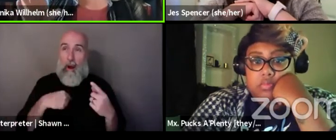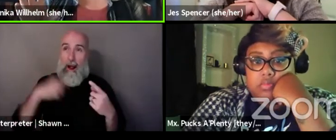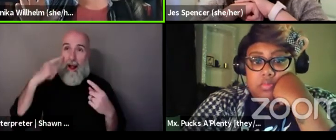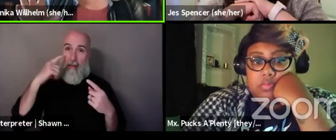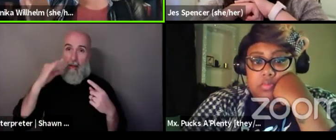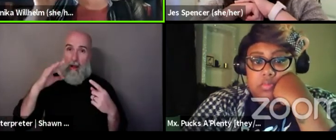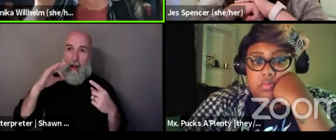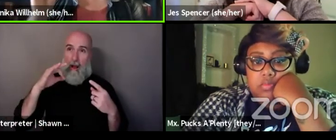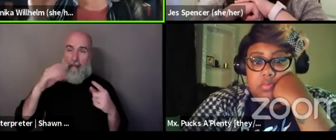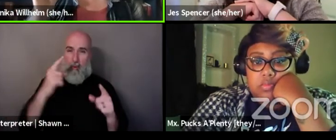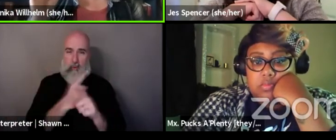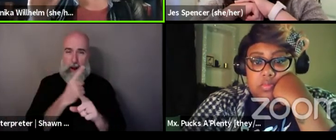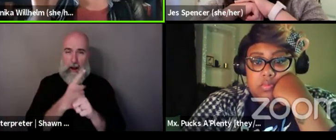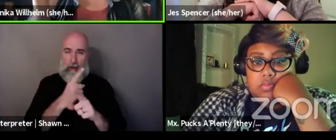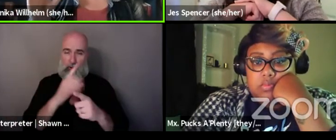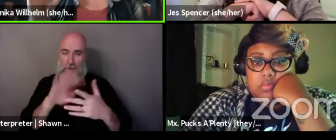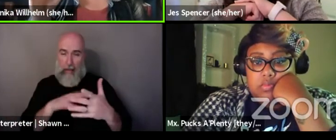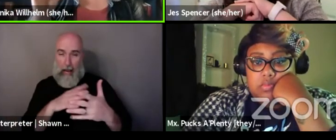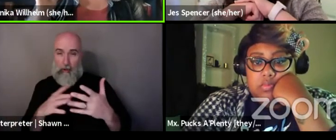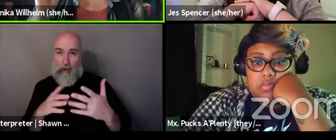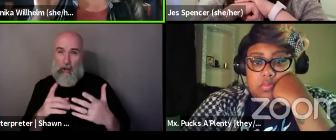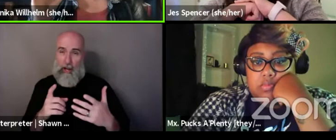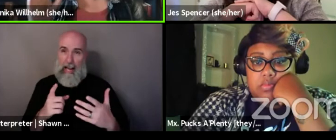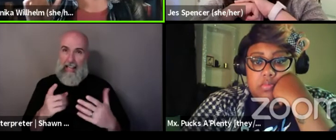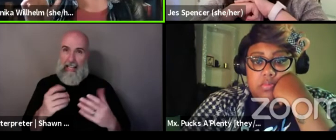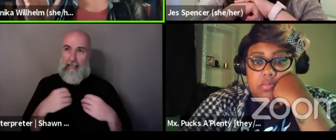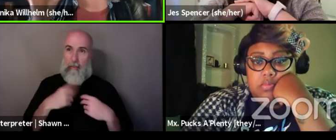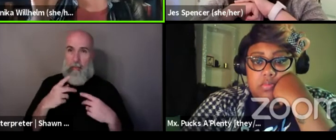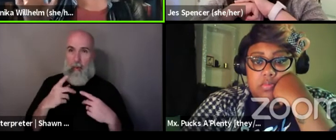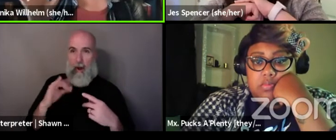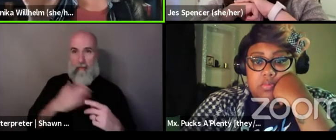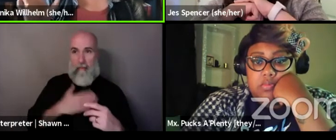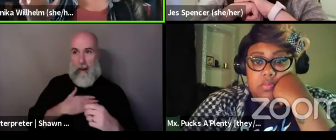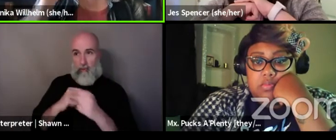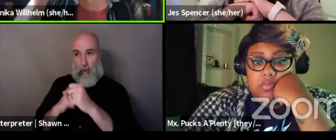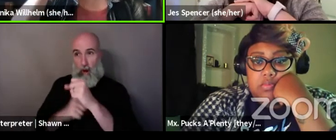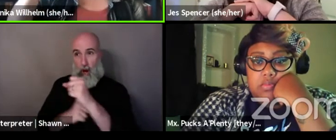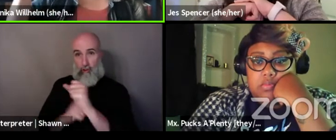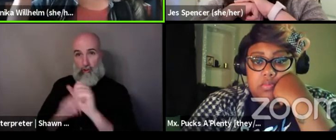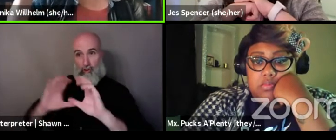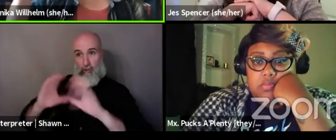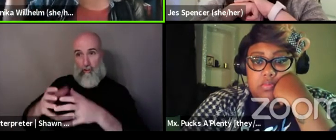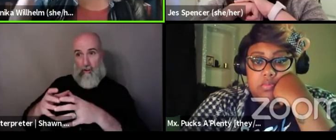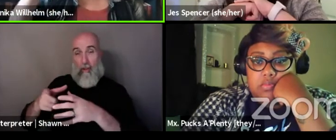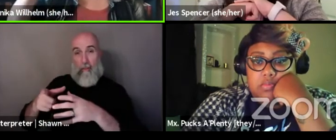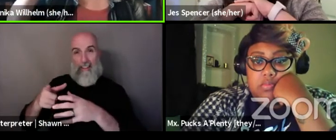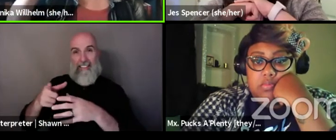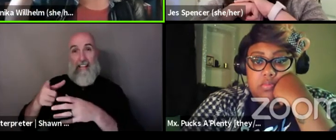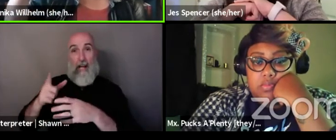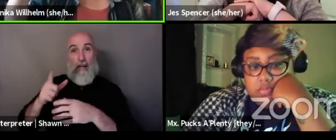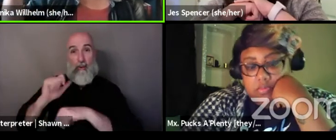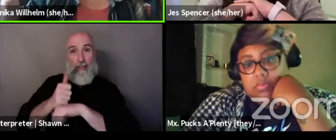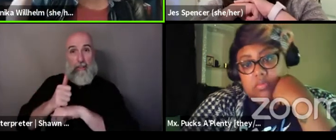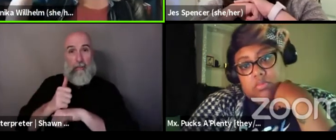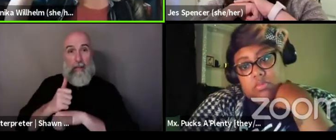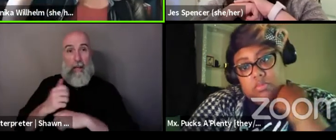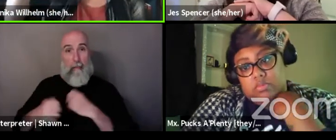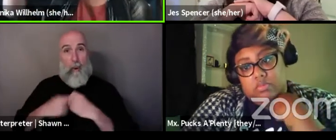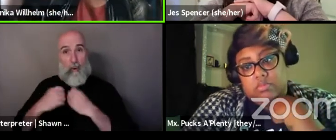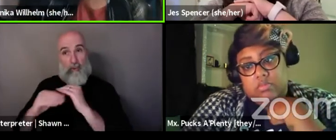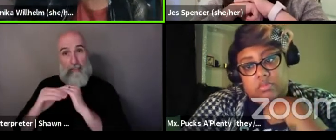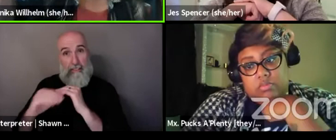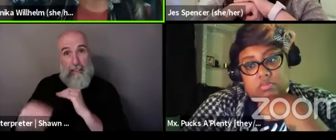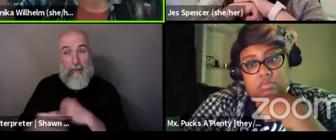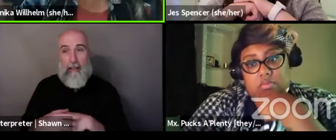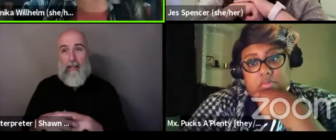regularity of scheduling, of like, give people a sense of what their structure is, because that's what creates emotional safety. That's what creates mental safety. And then also,